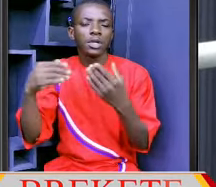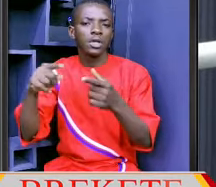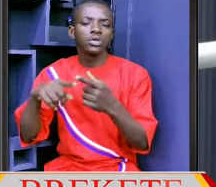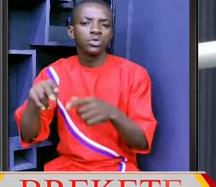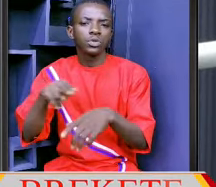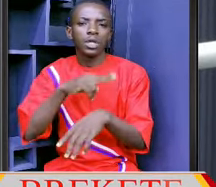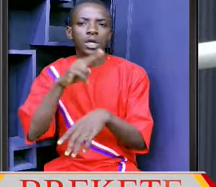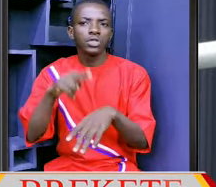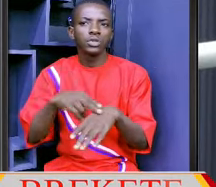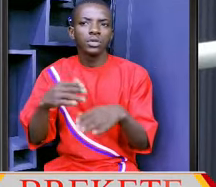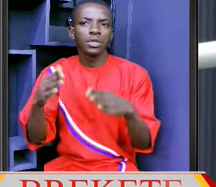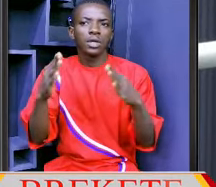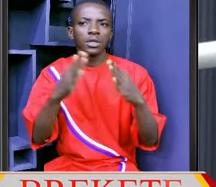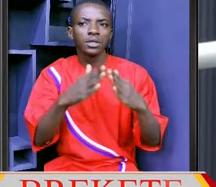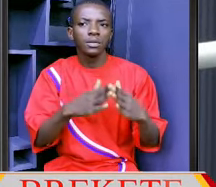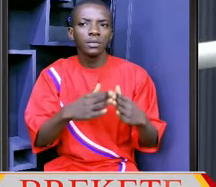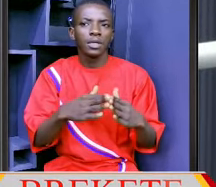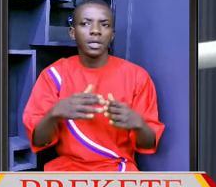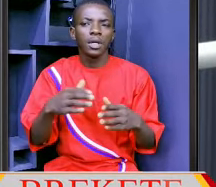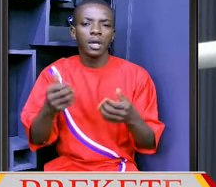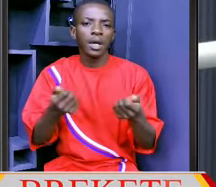Assembly's